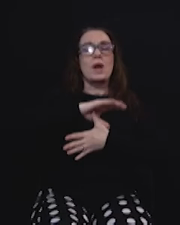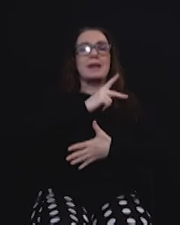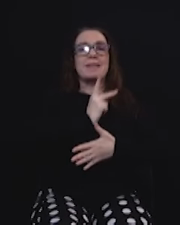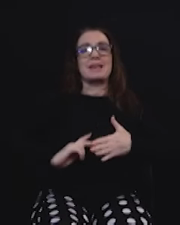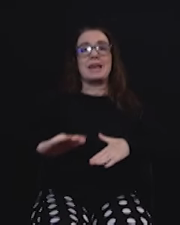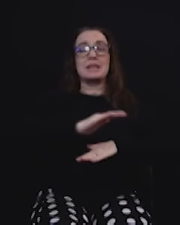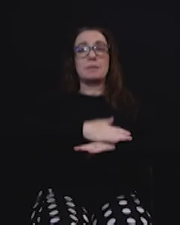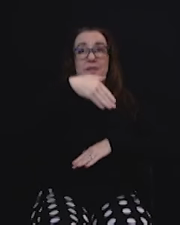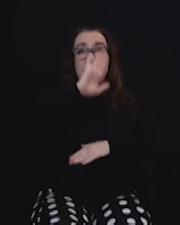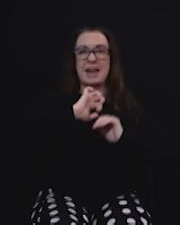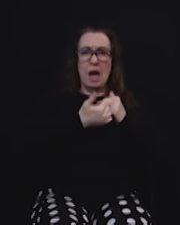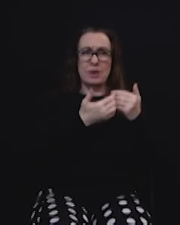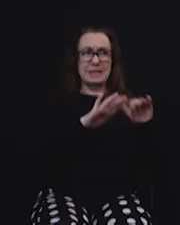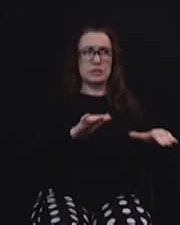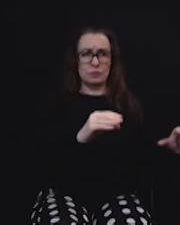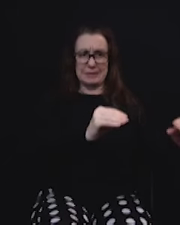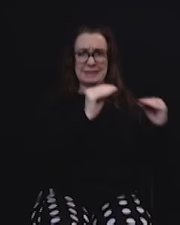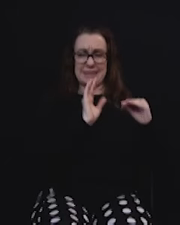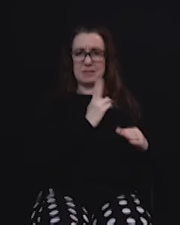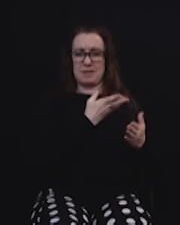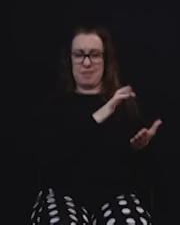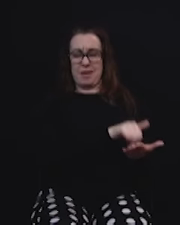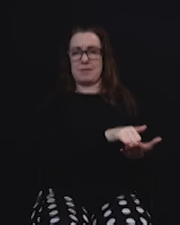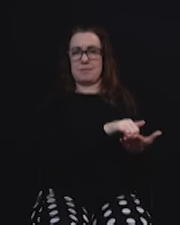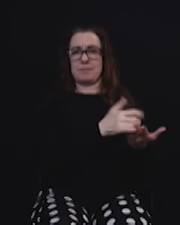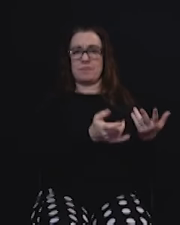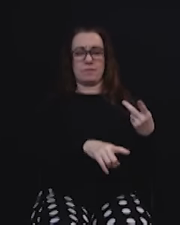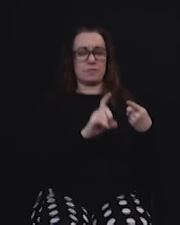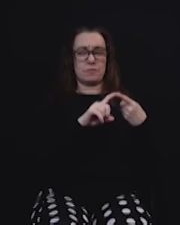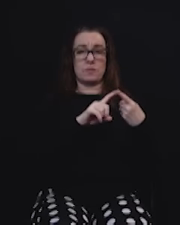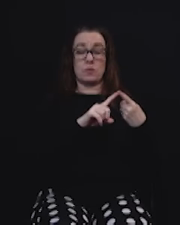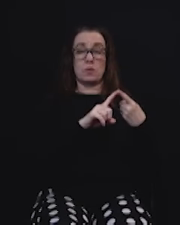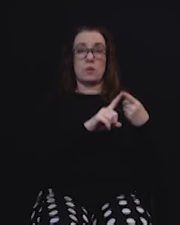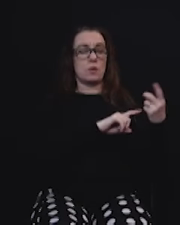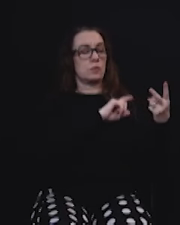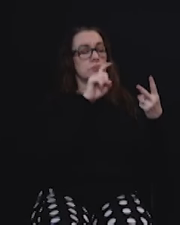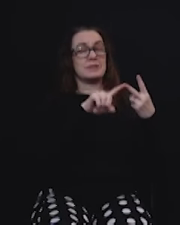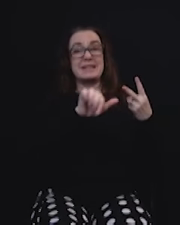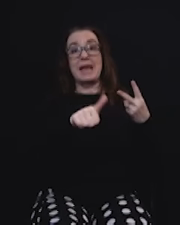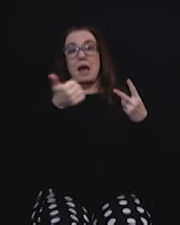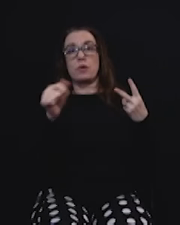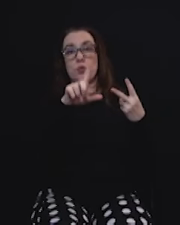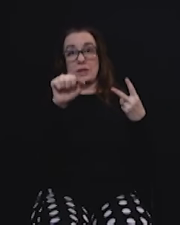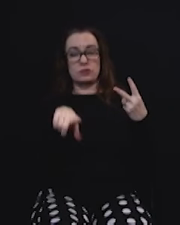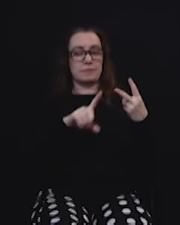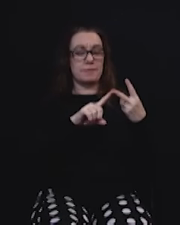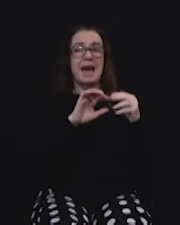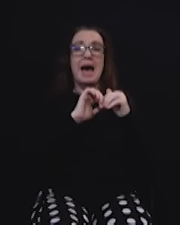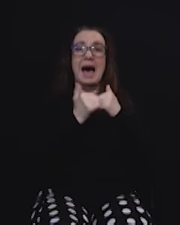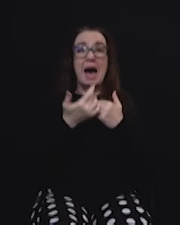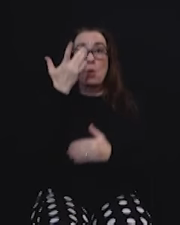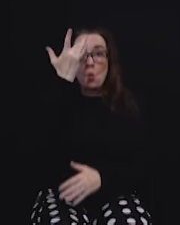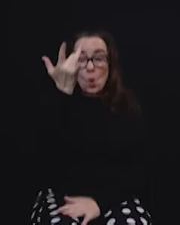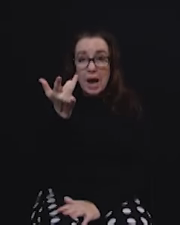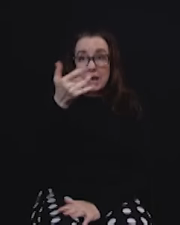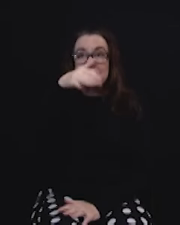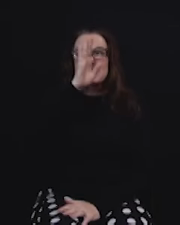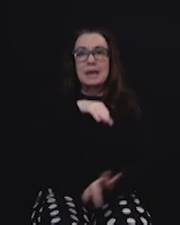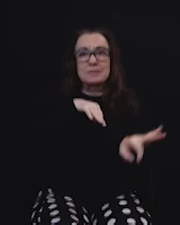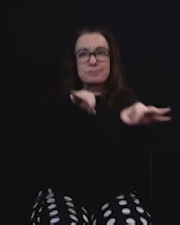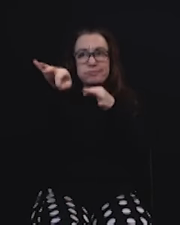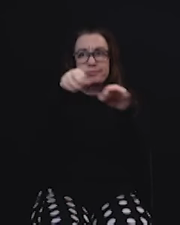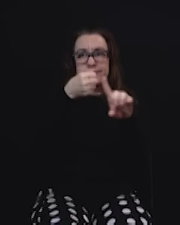can children help us learn what that is? With that is another question. How and why does God's